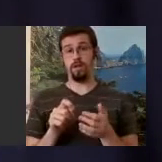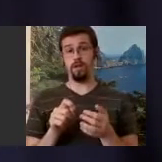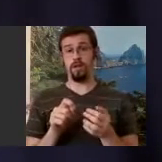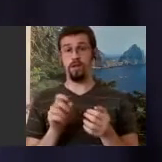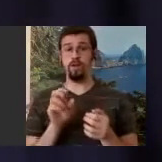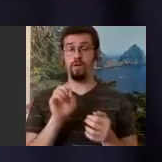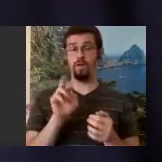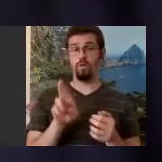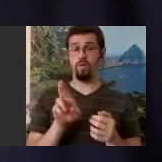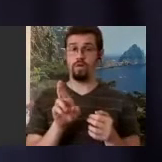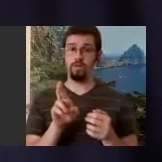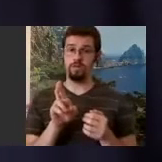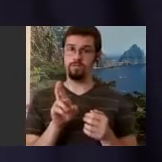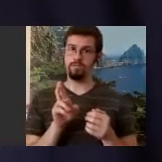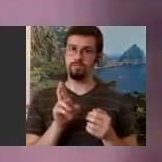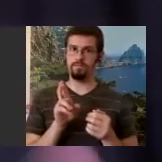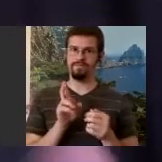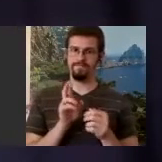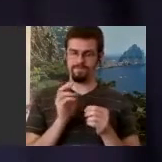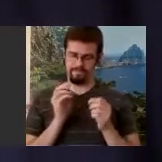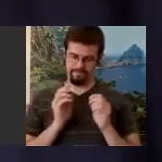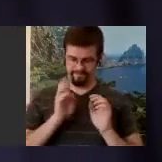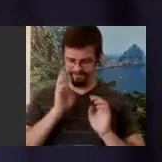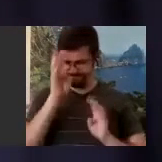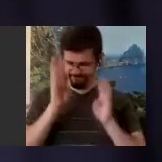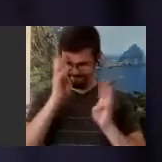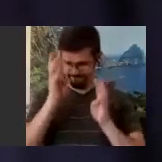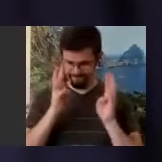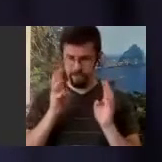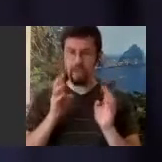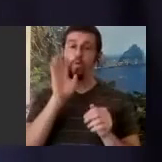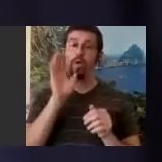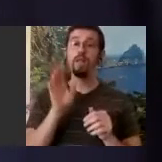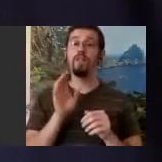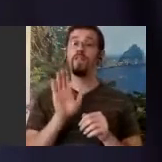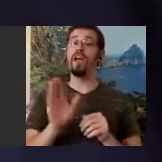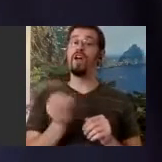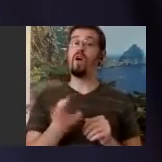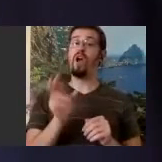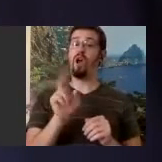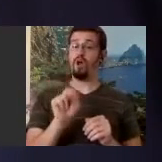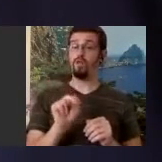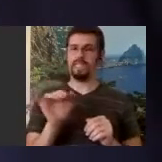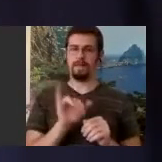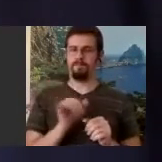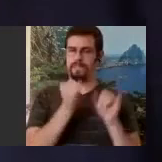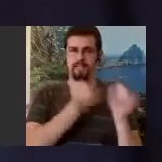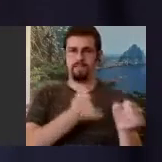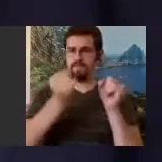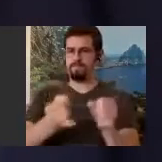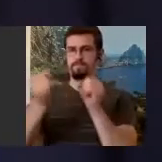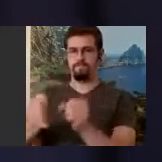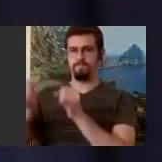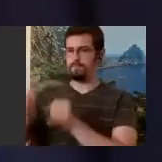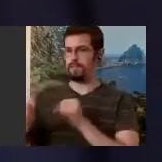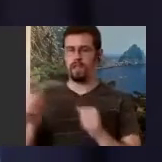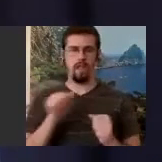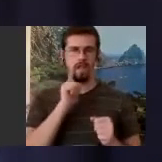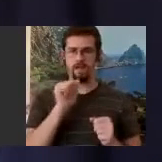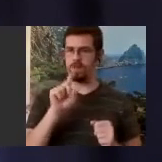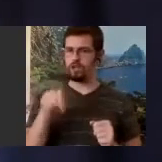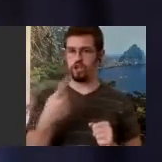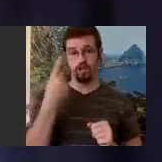idiosyncratic purposes will develop notational systems that are equally idiosyncratic. If not just for their